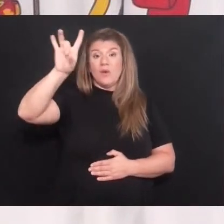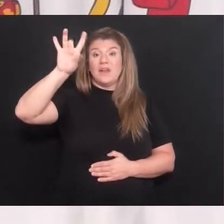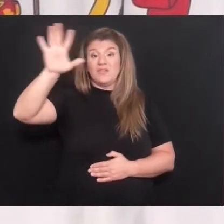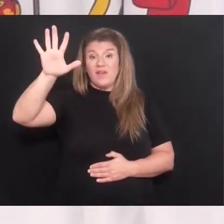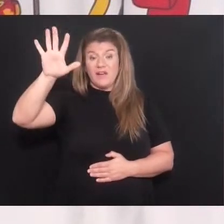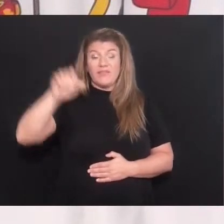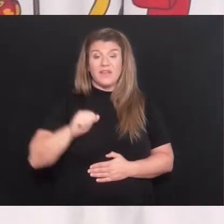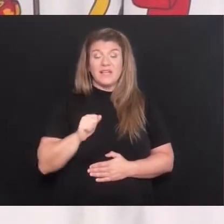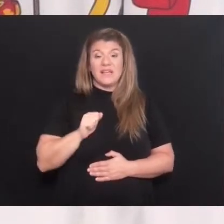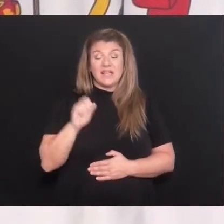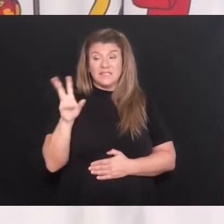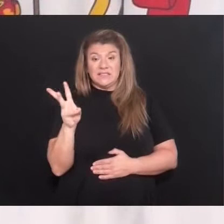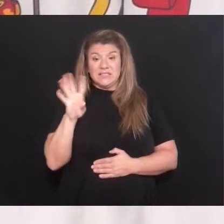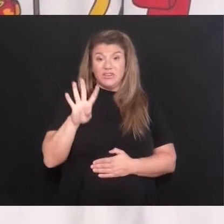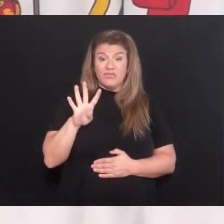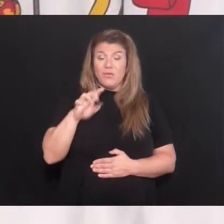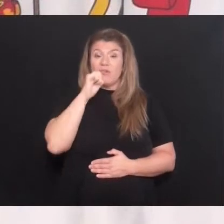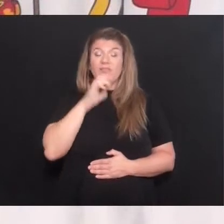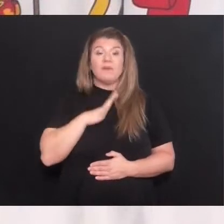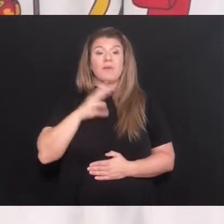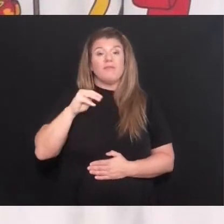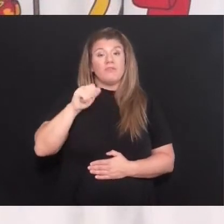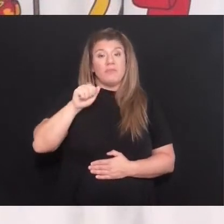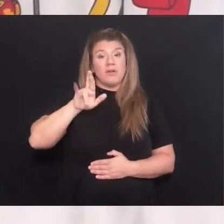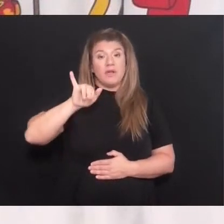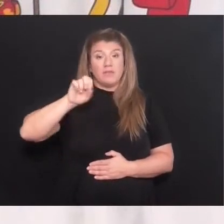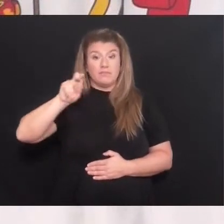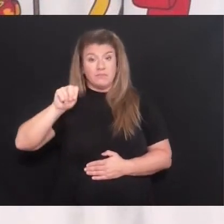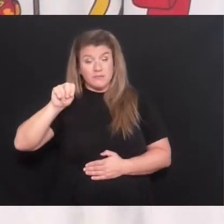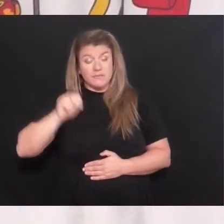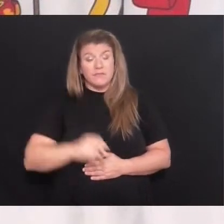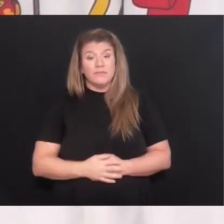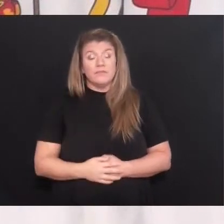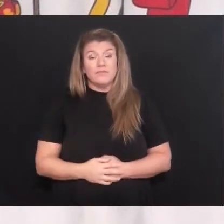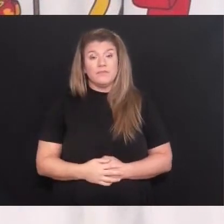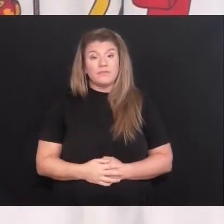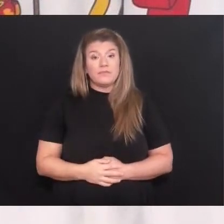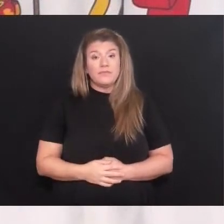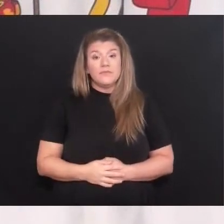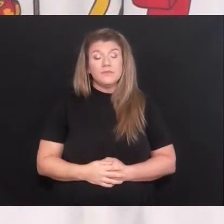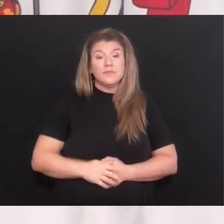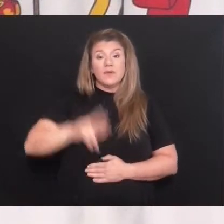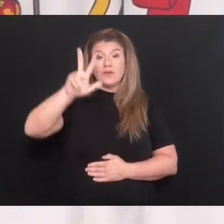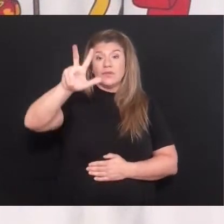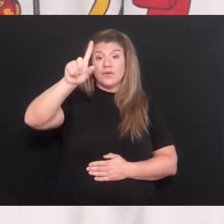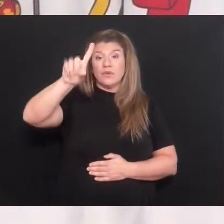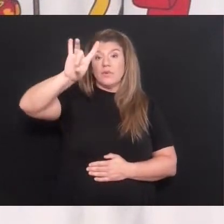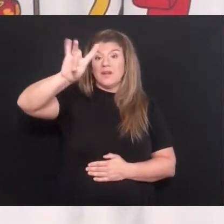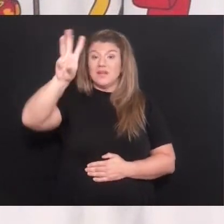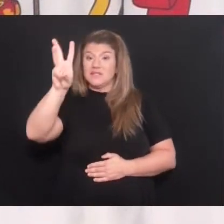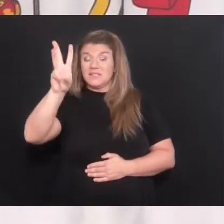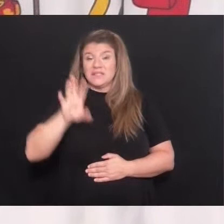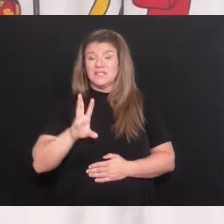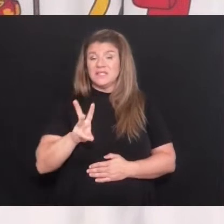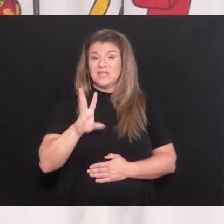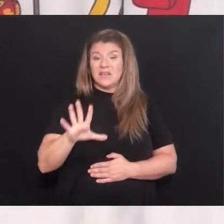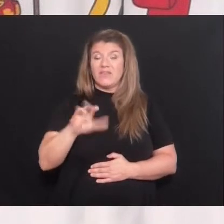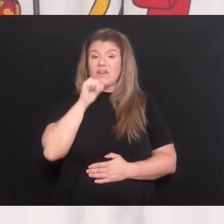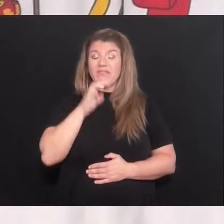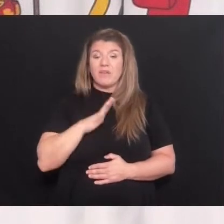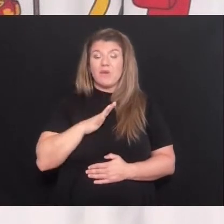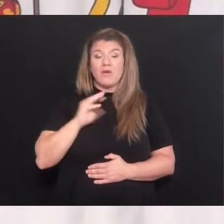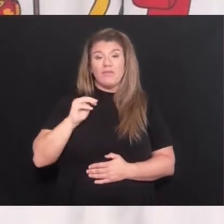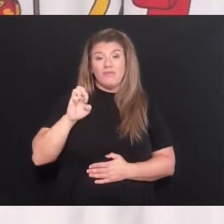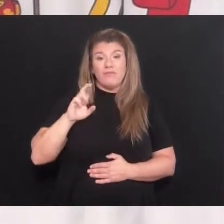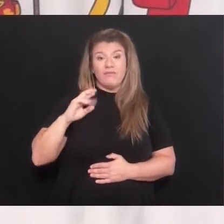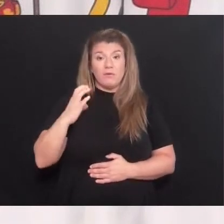3,185th death is a 64-year-old female from Marion County. The 3,186th death is a 65-year-old female from